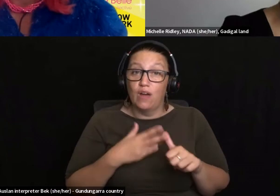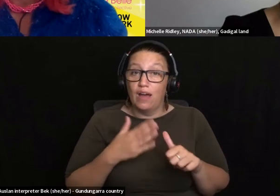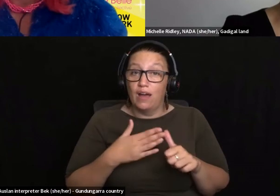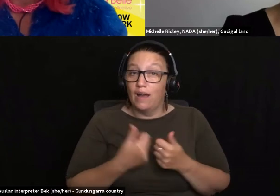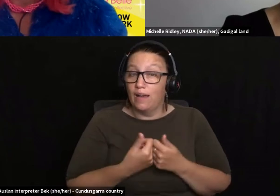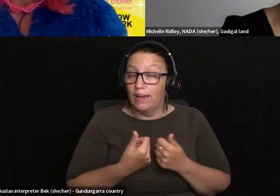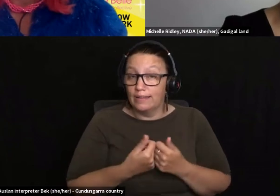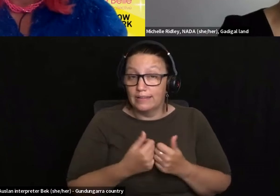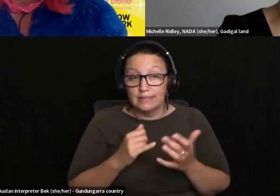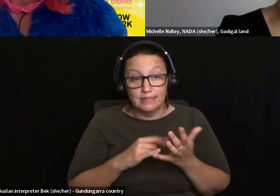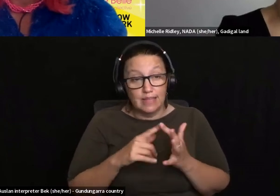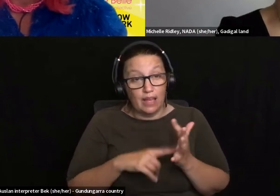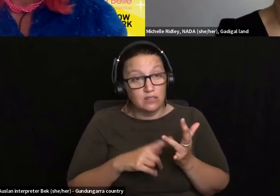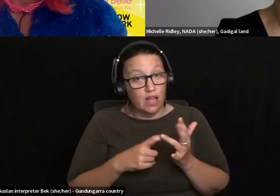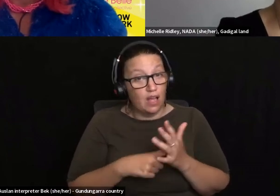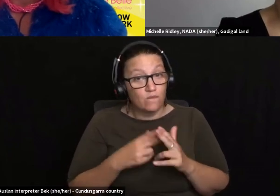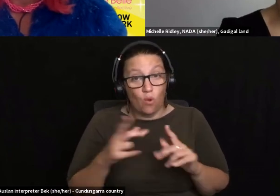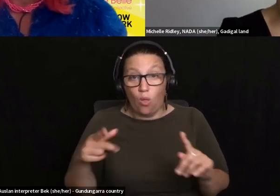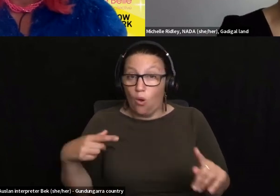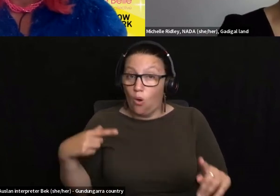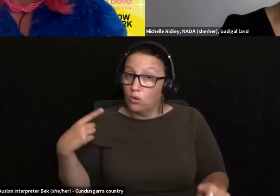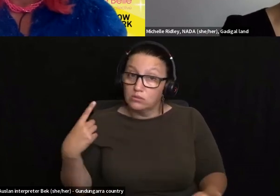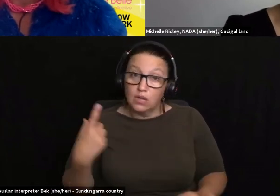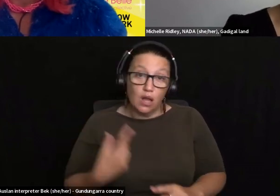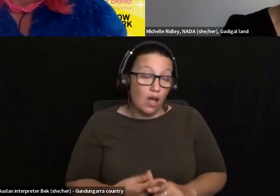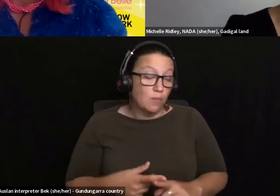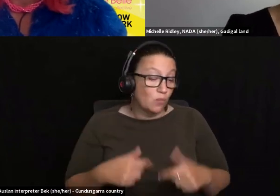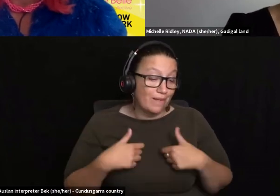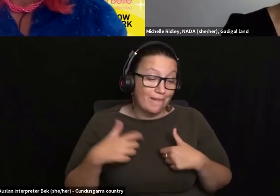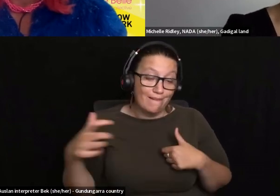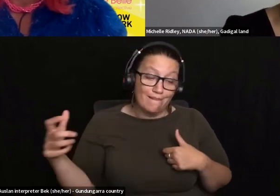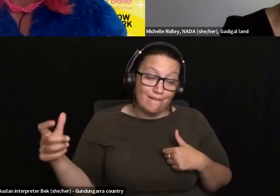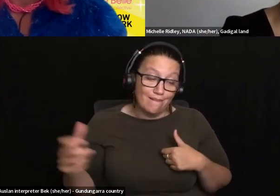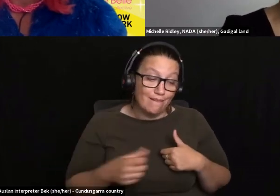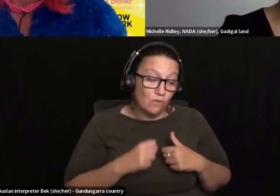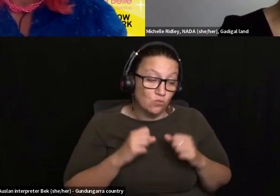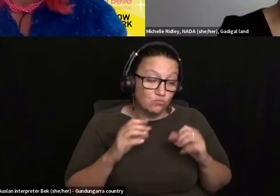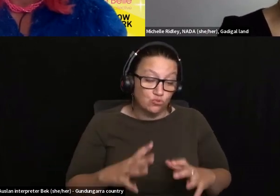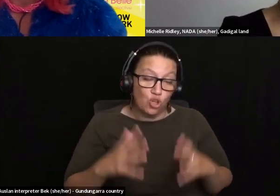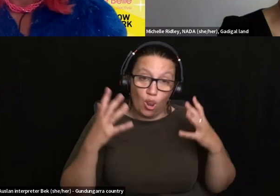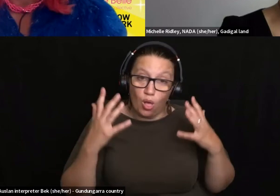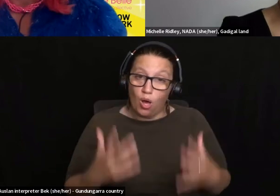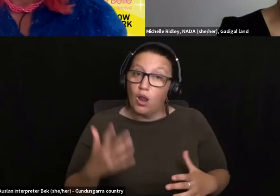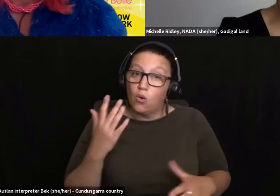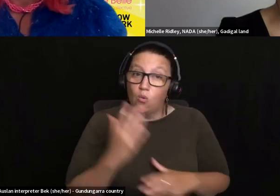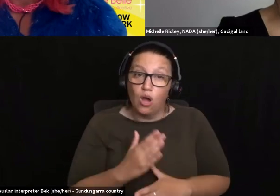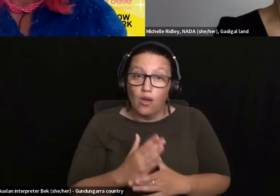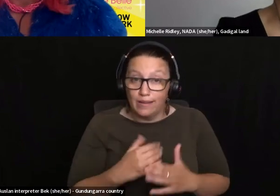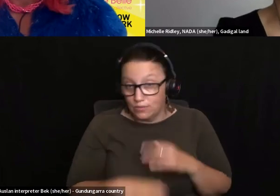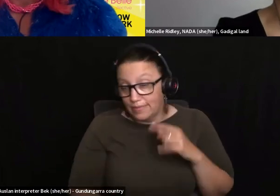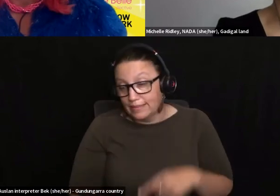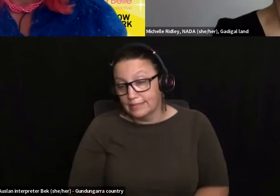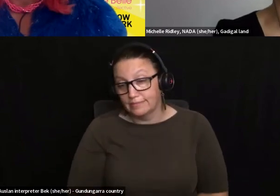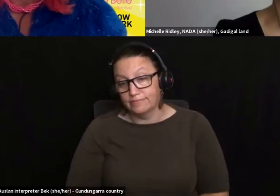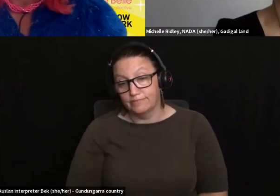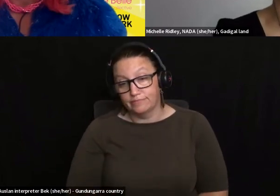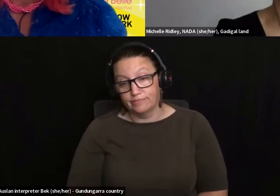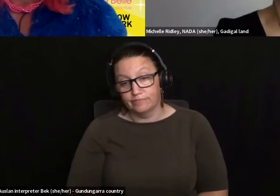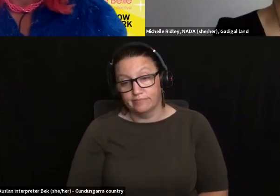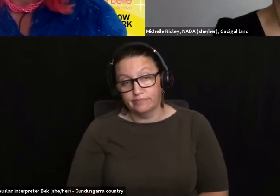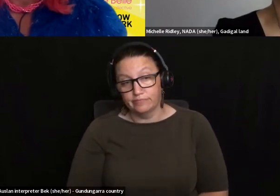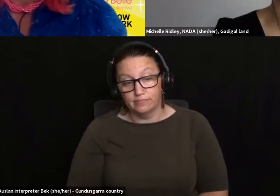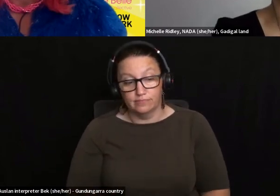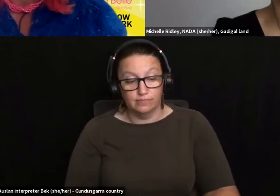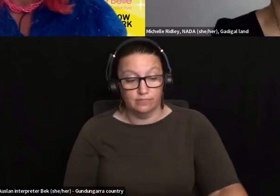and we really need to put a lot of work into this. And I think you kind